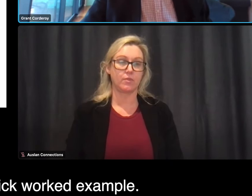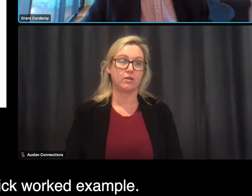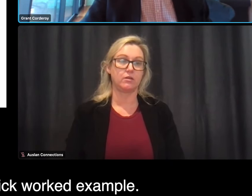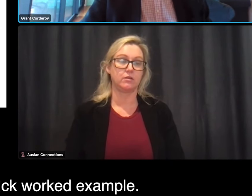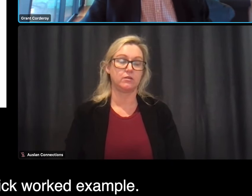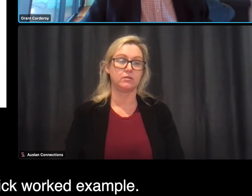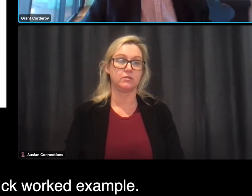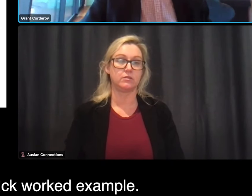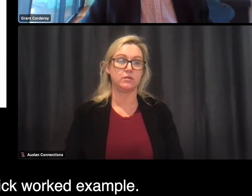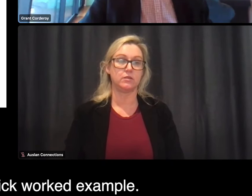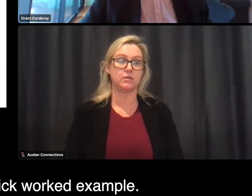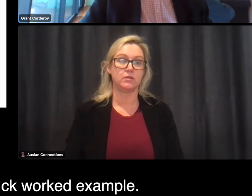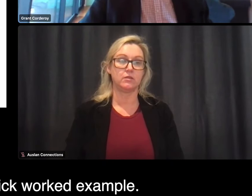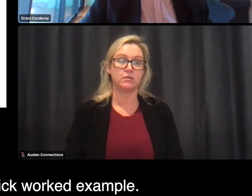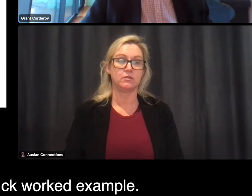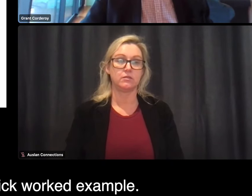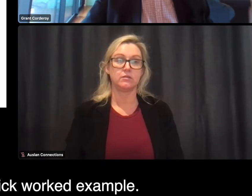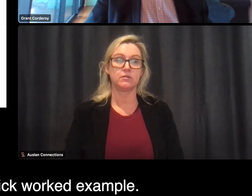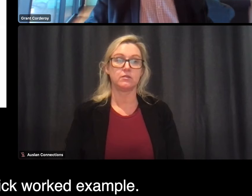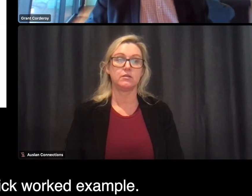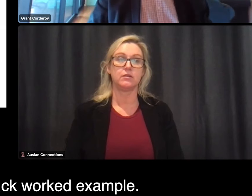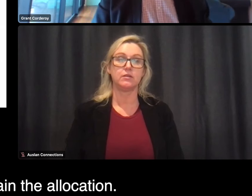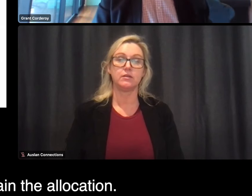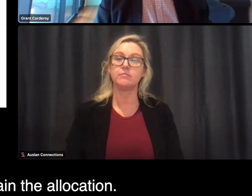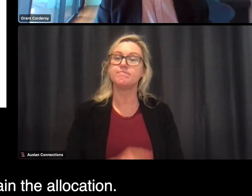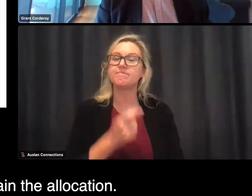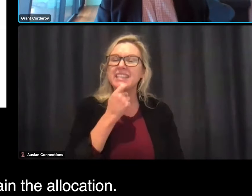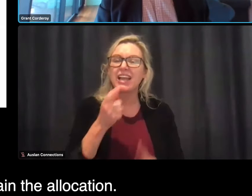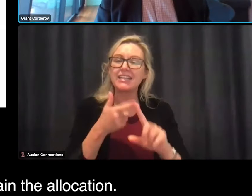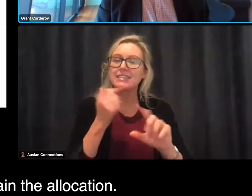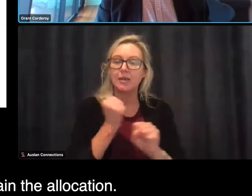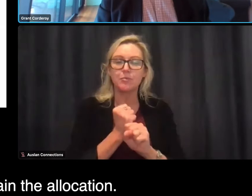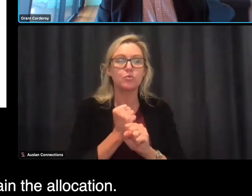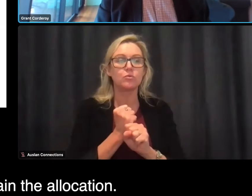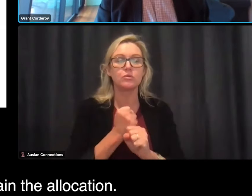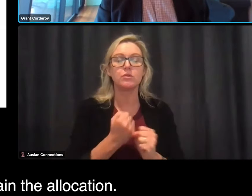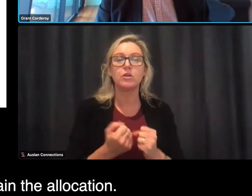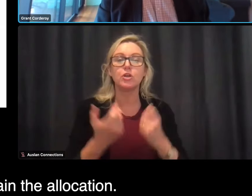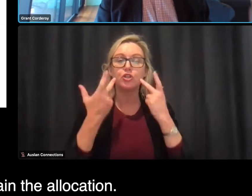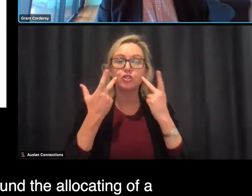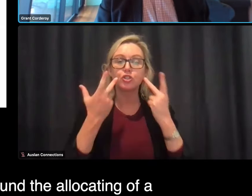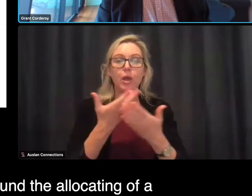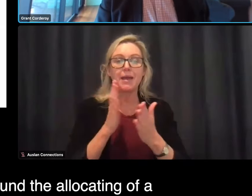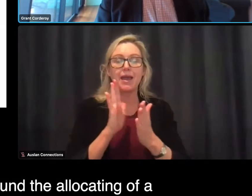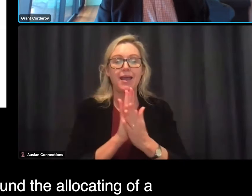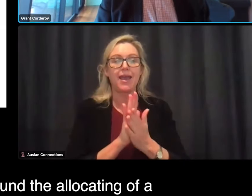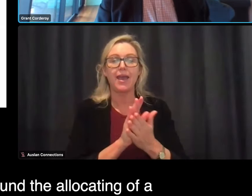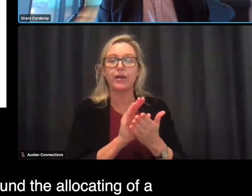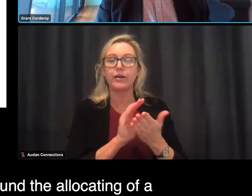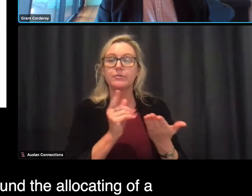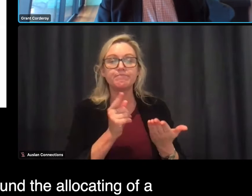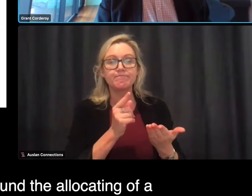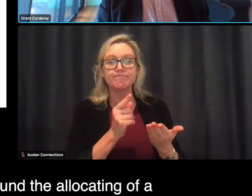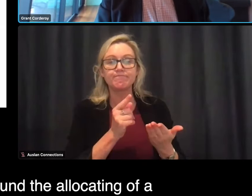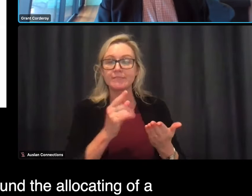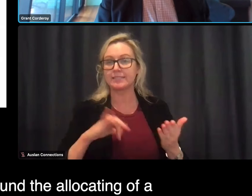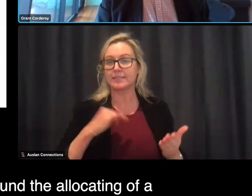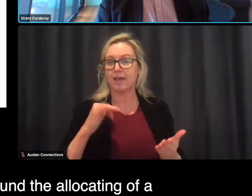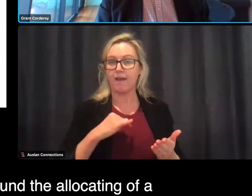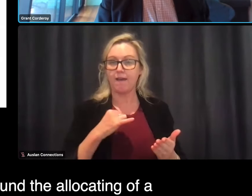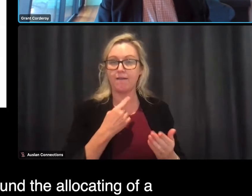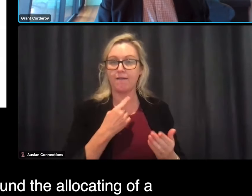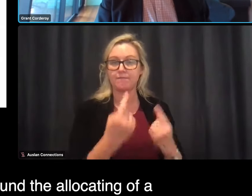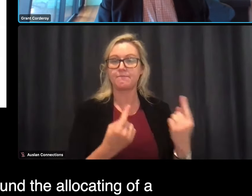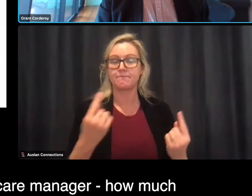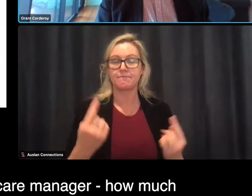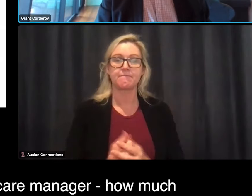So this is just a very quick worked example. It's really around, again, the allocation. So this is an example around the